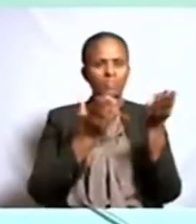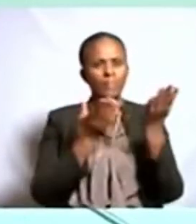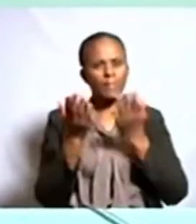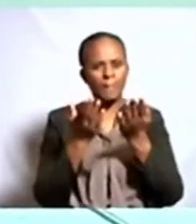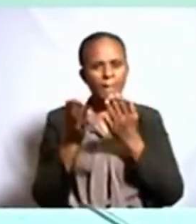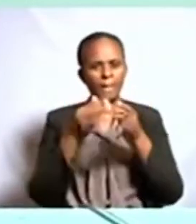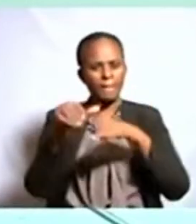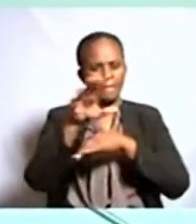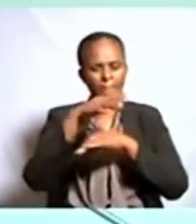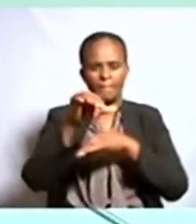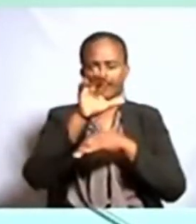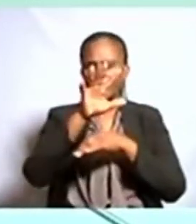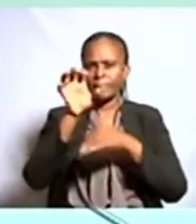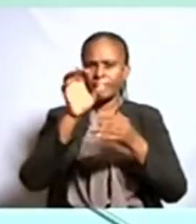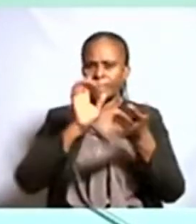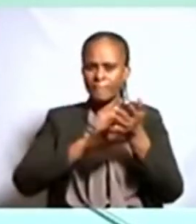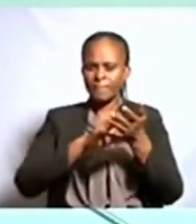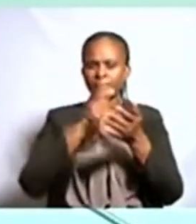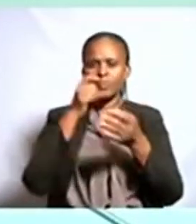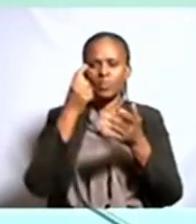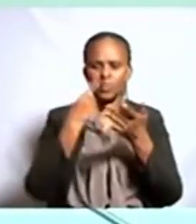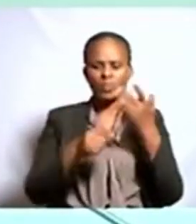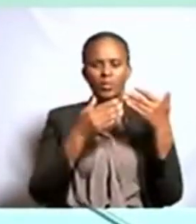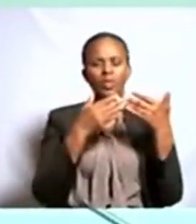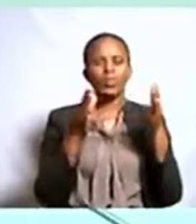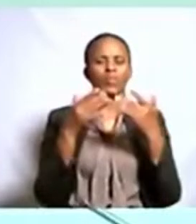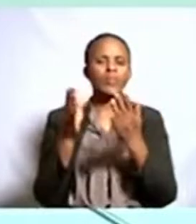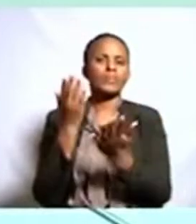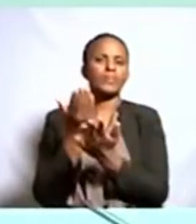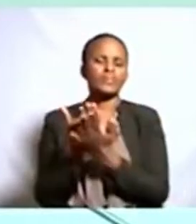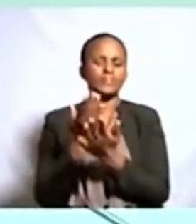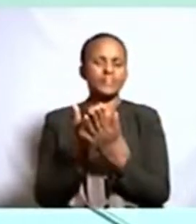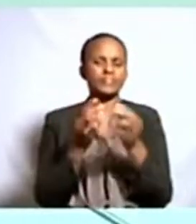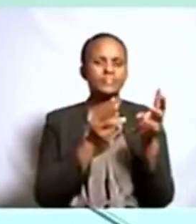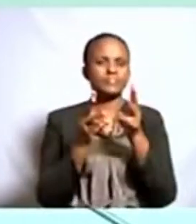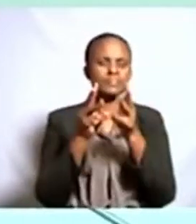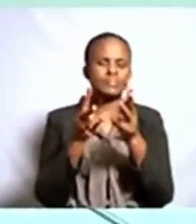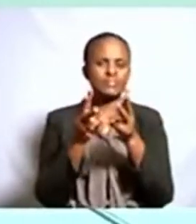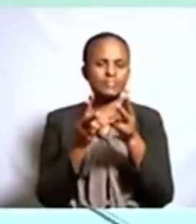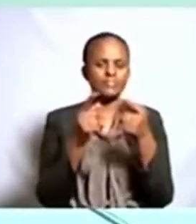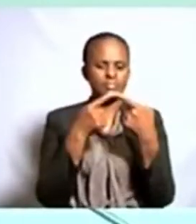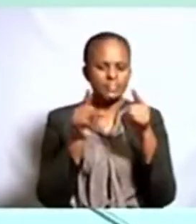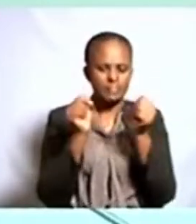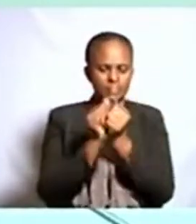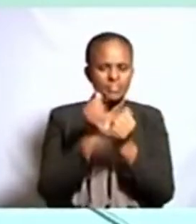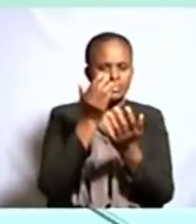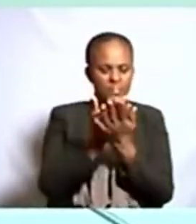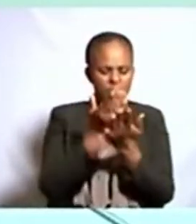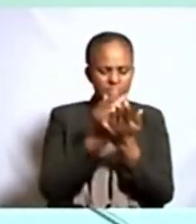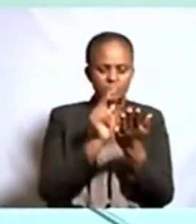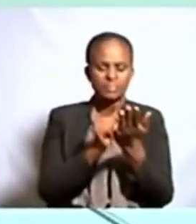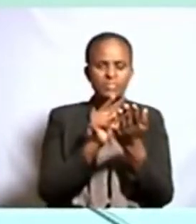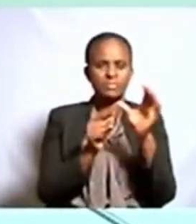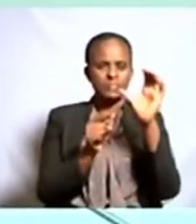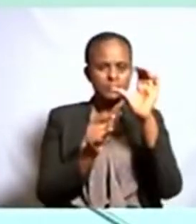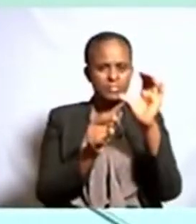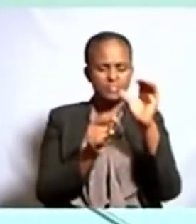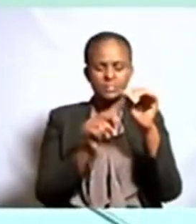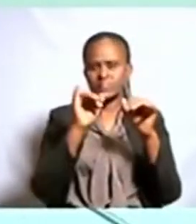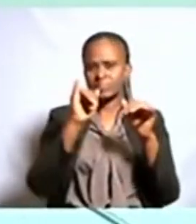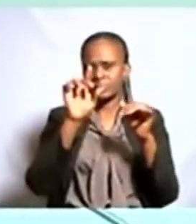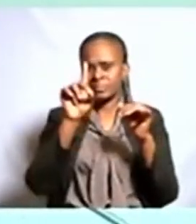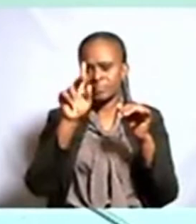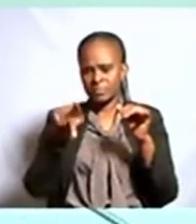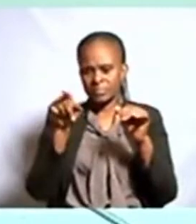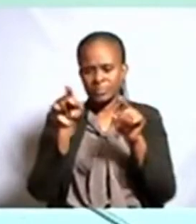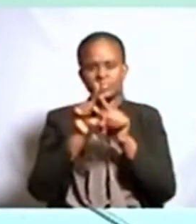services above 500,000 must be open bidding method. Contrary to the above provisions, CIDP